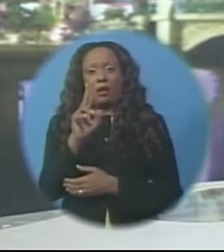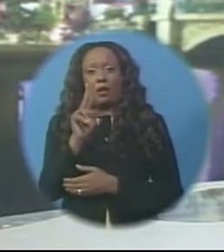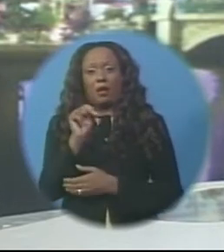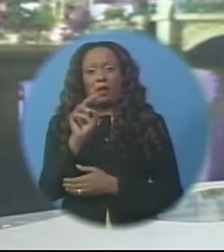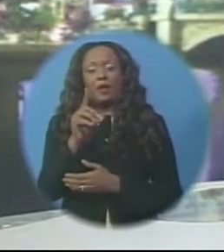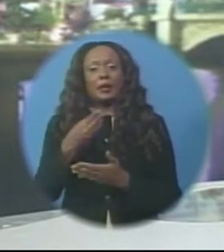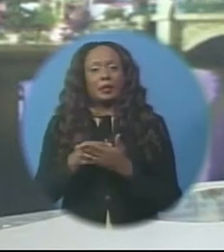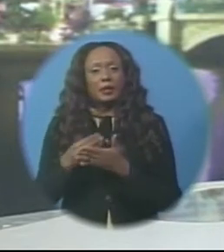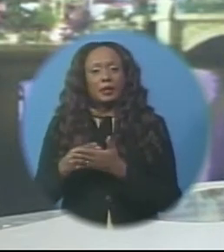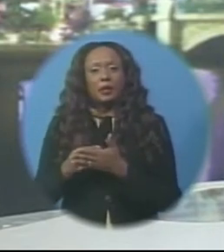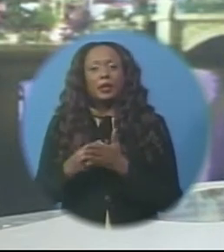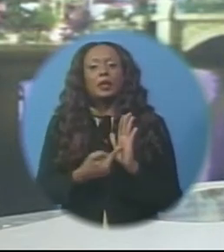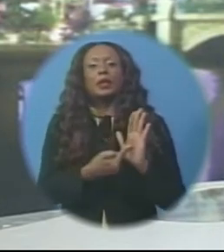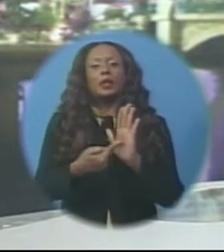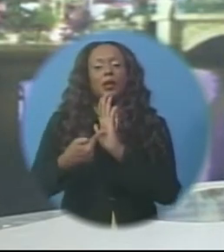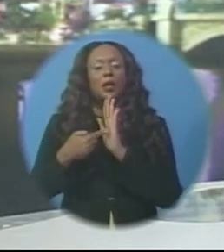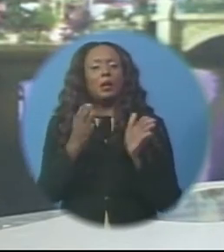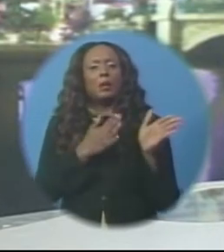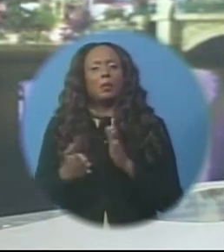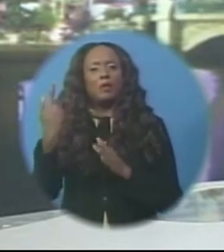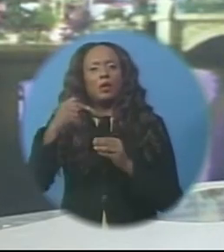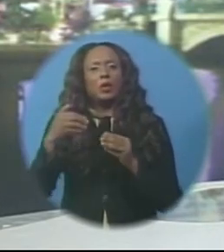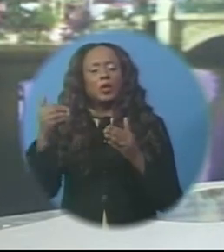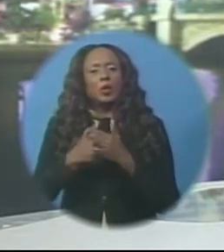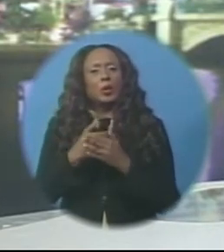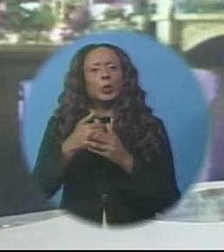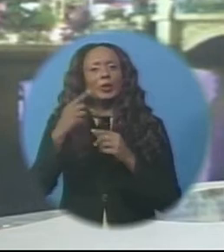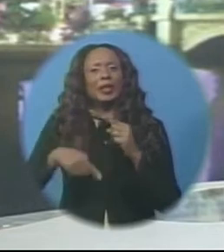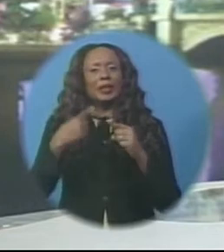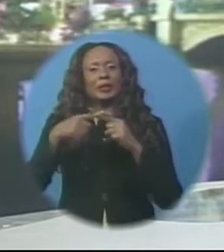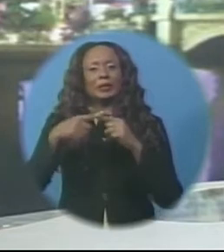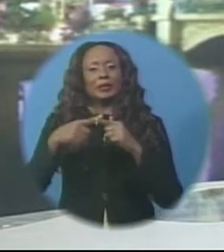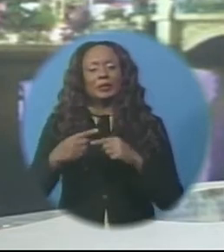an ambitious plan for this cycle.